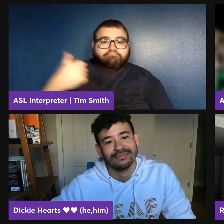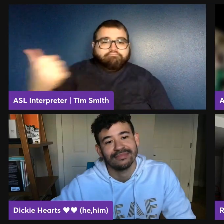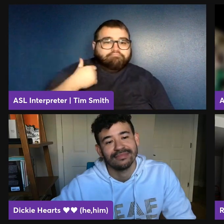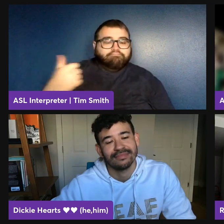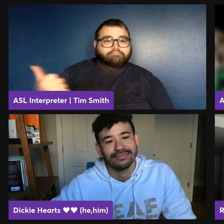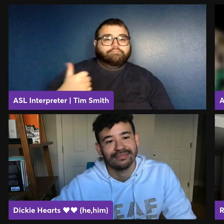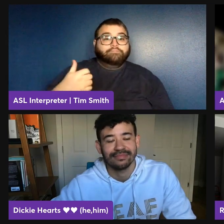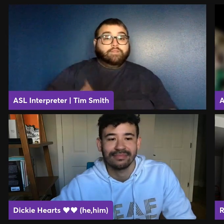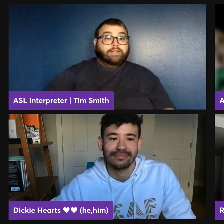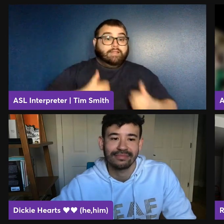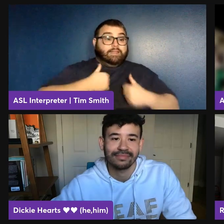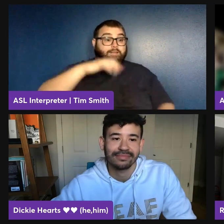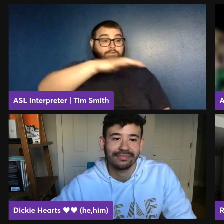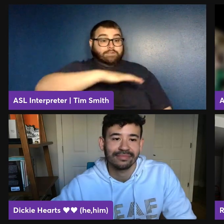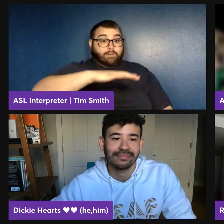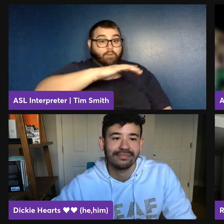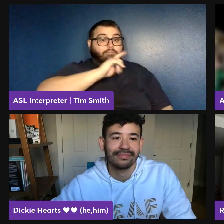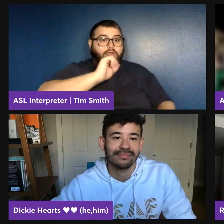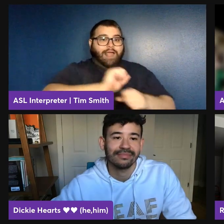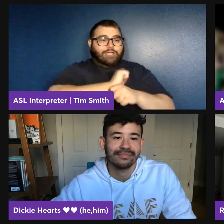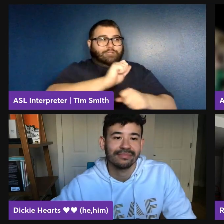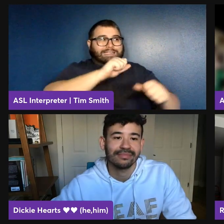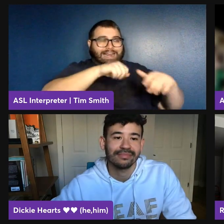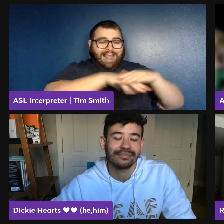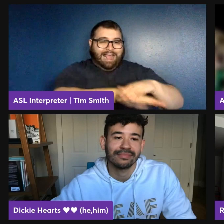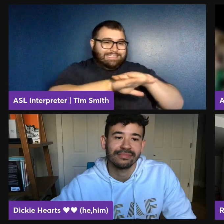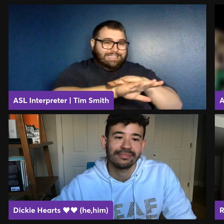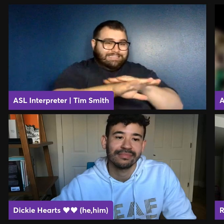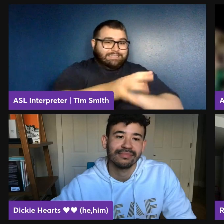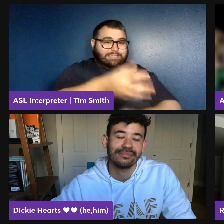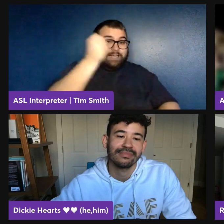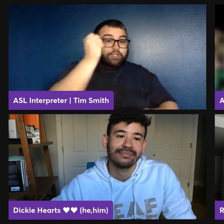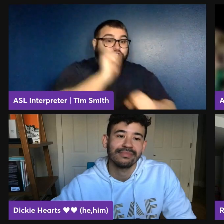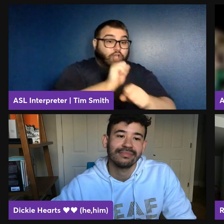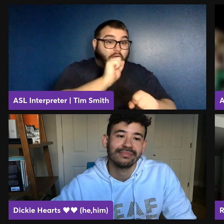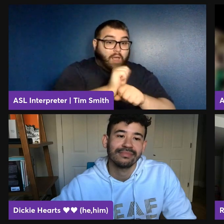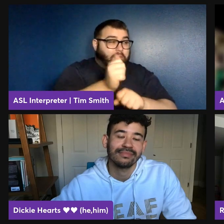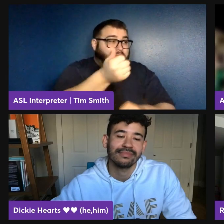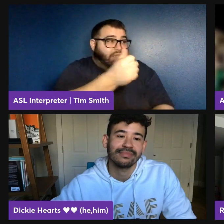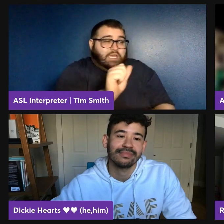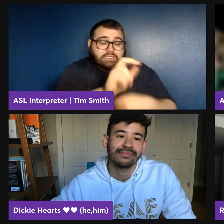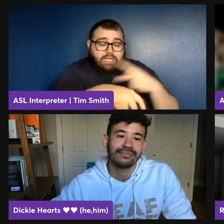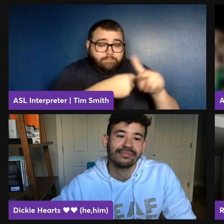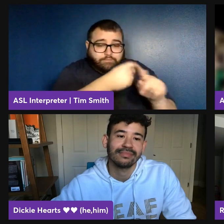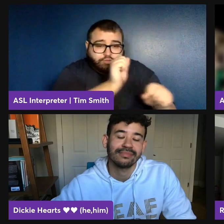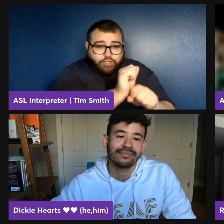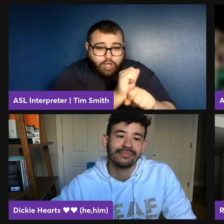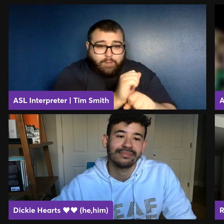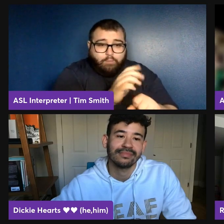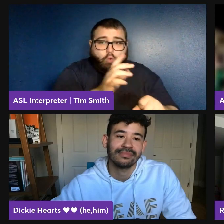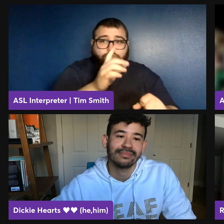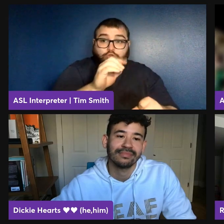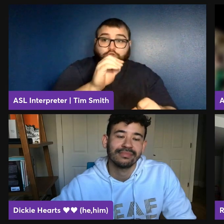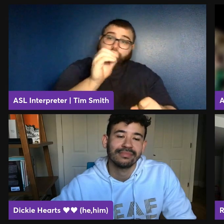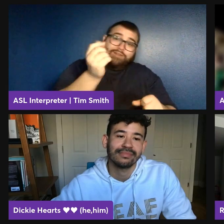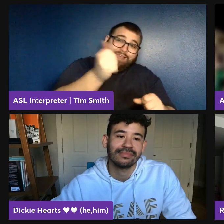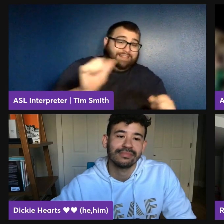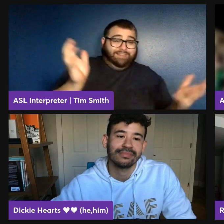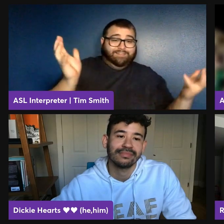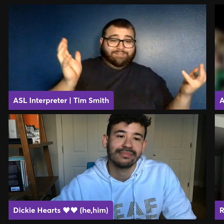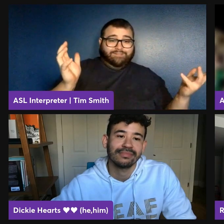that you can actually access, get a job of any kind, or do anything at all. So Ryan and I had a lot